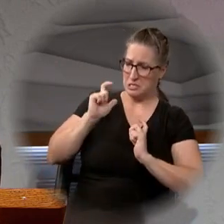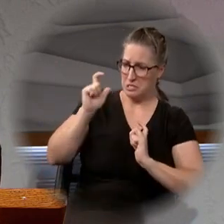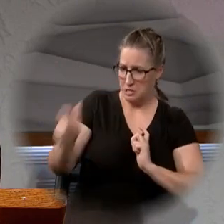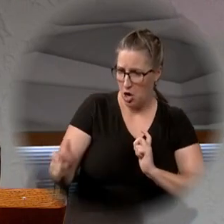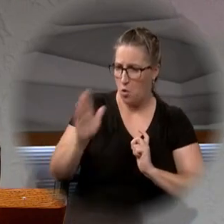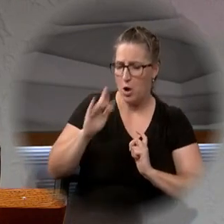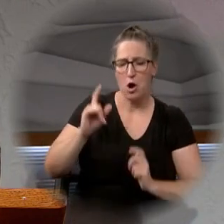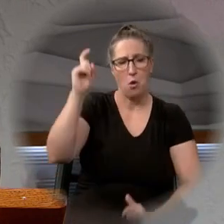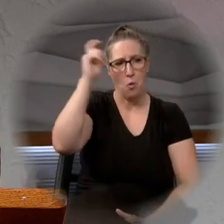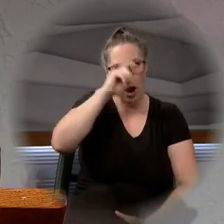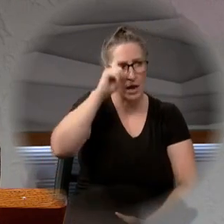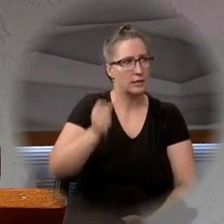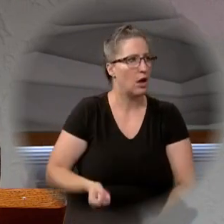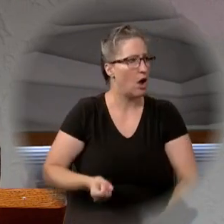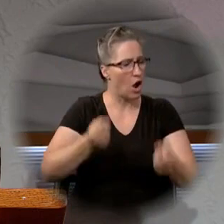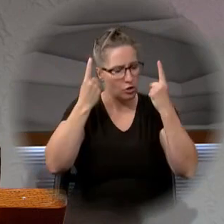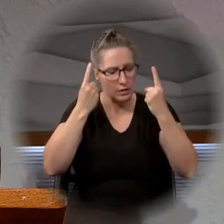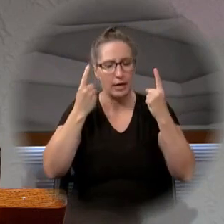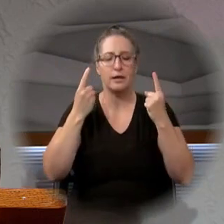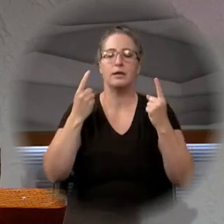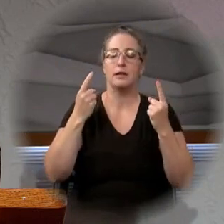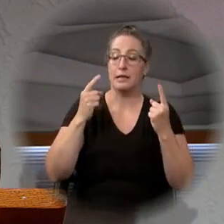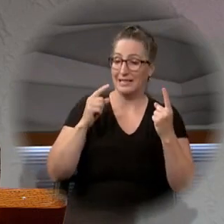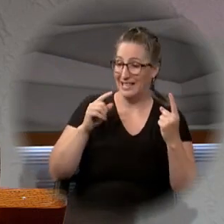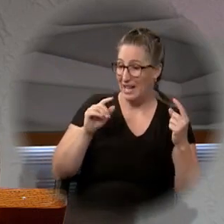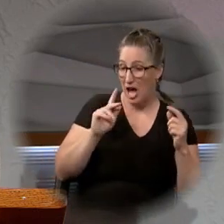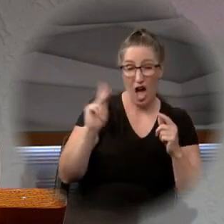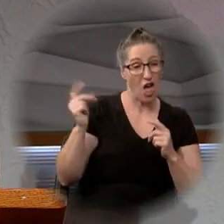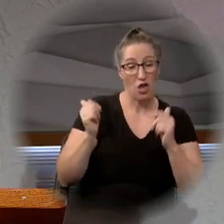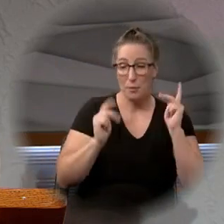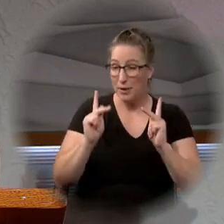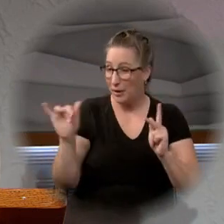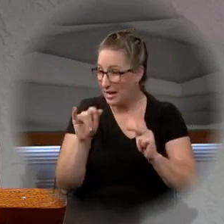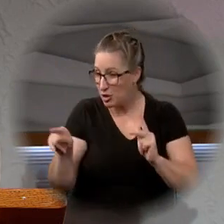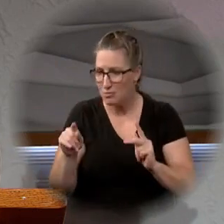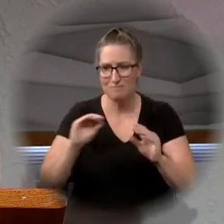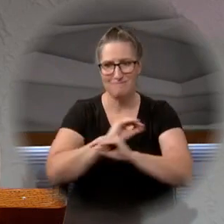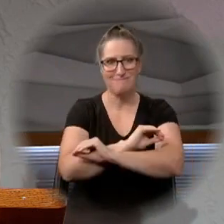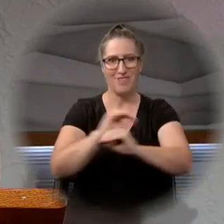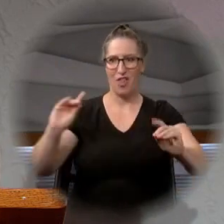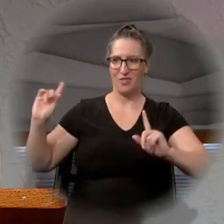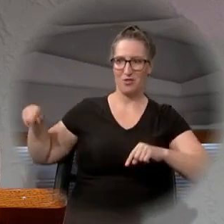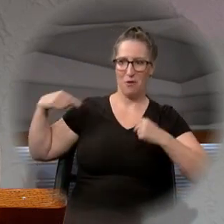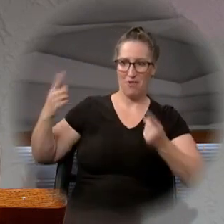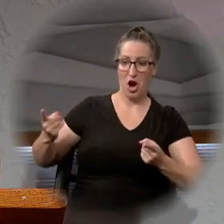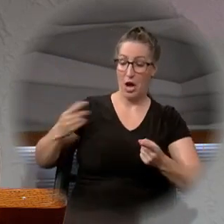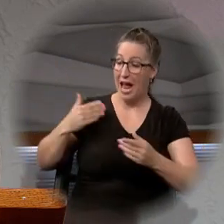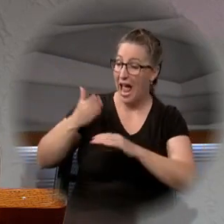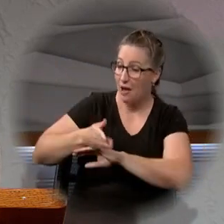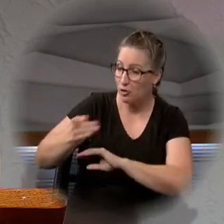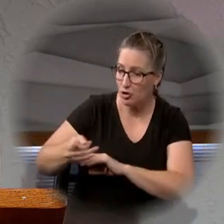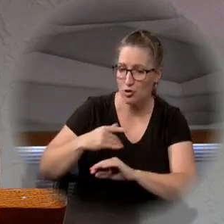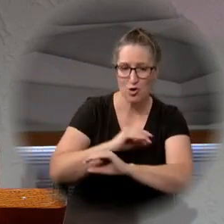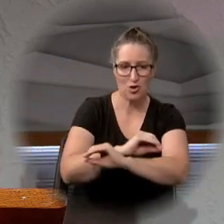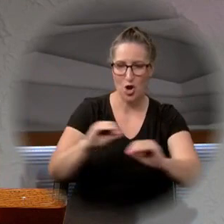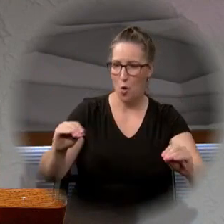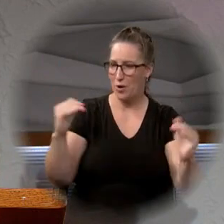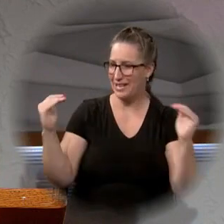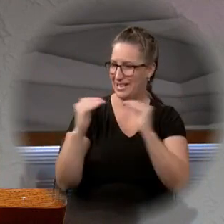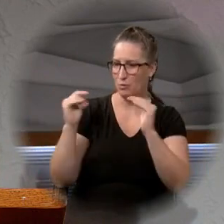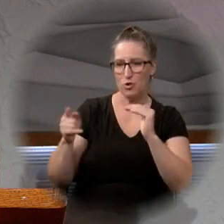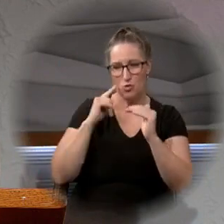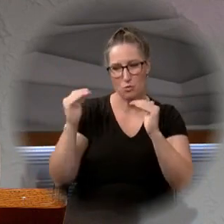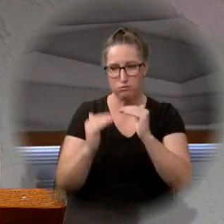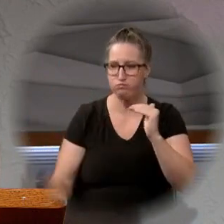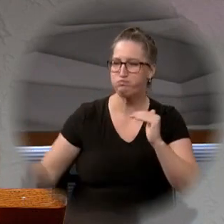understanding that there has never been anyone like you up to now. And after you, there will come no one equal to